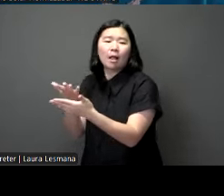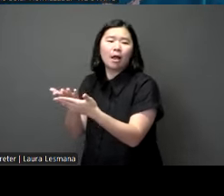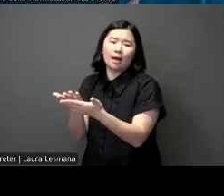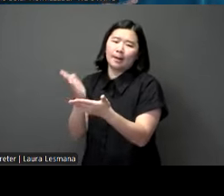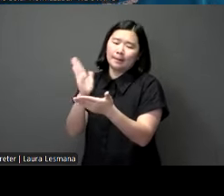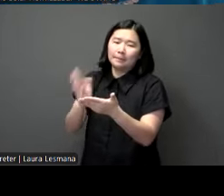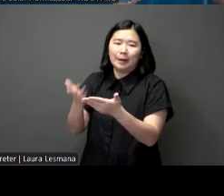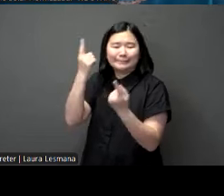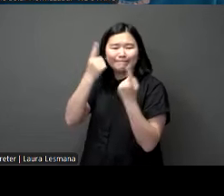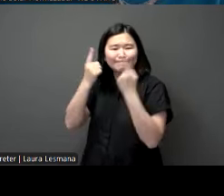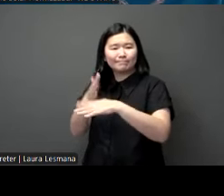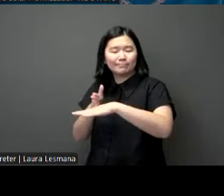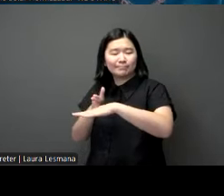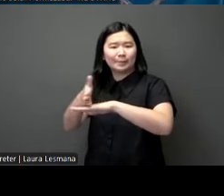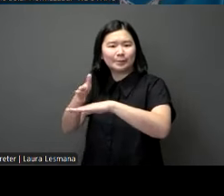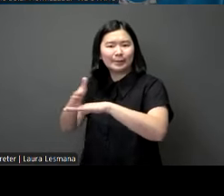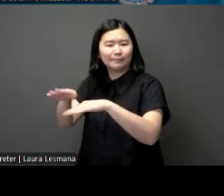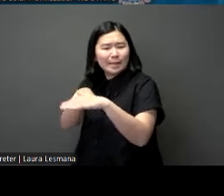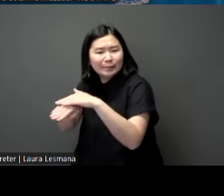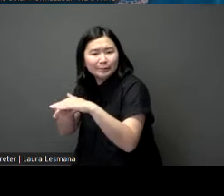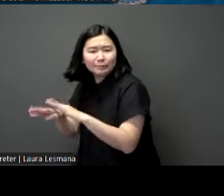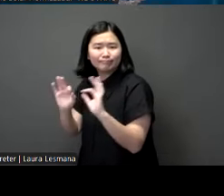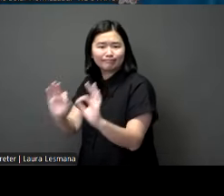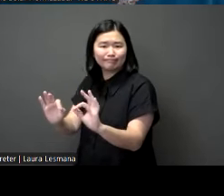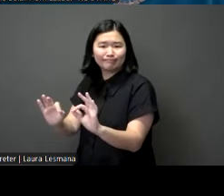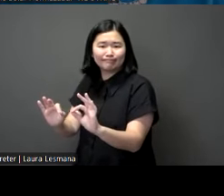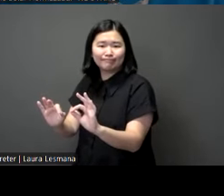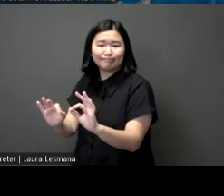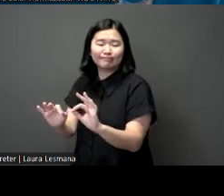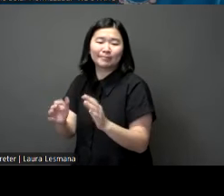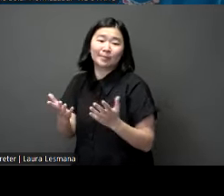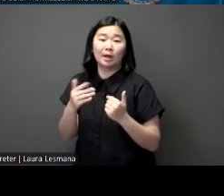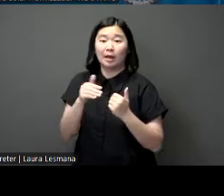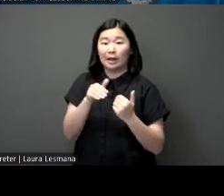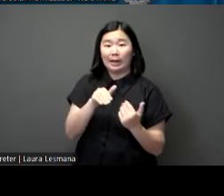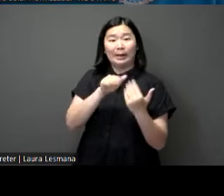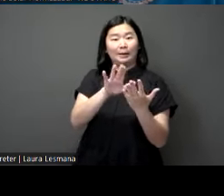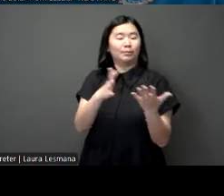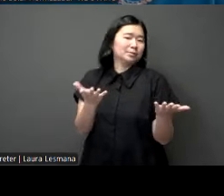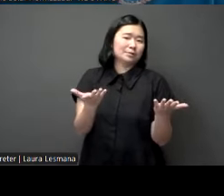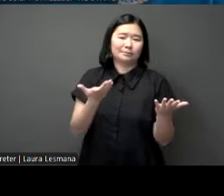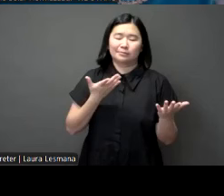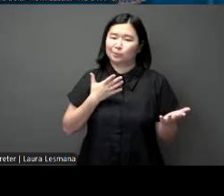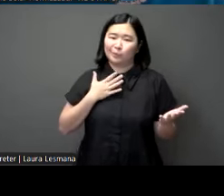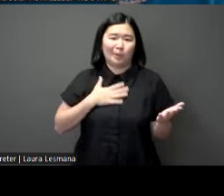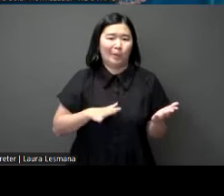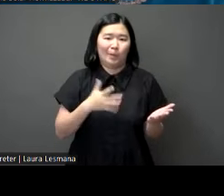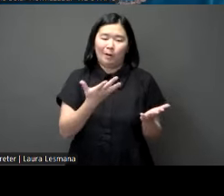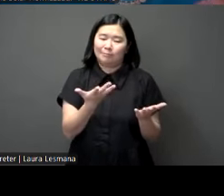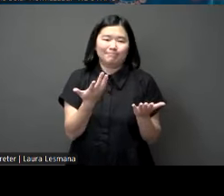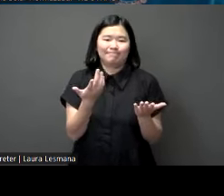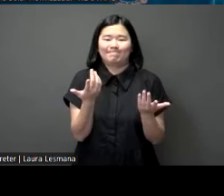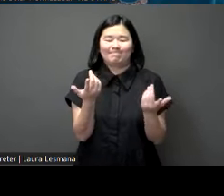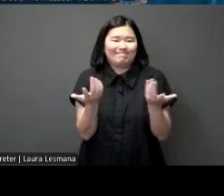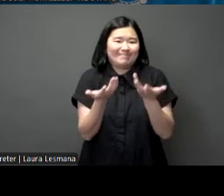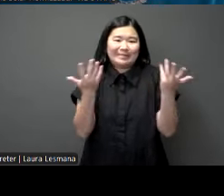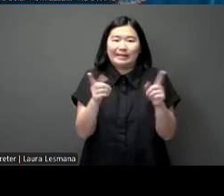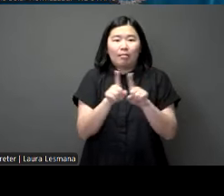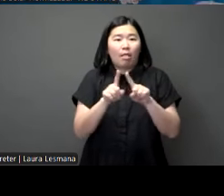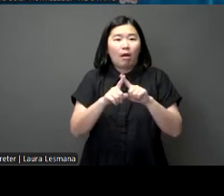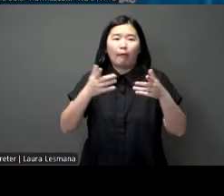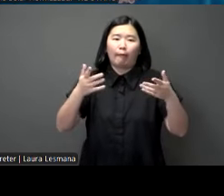simple tool that allows us to become more aware, to open the door to the teams with respect to the different